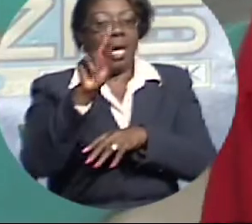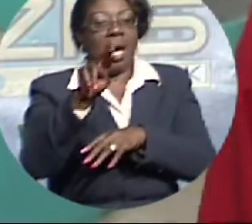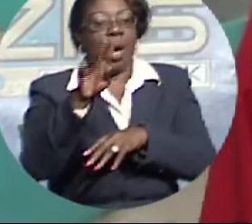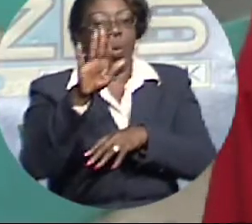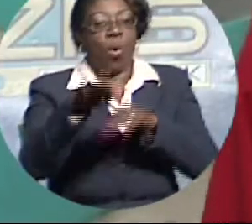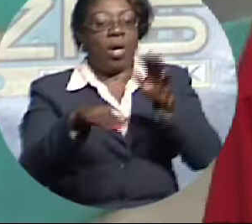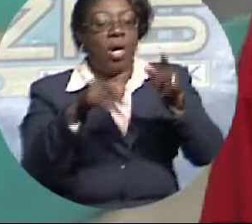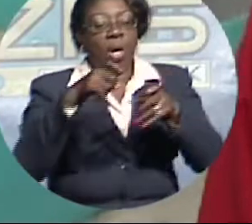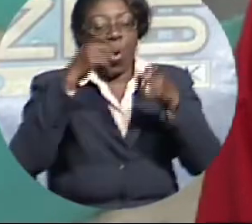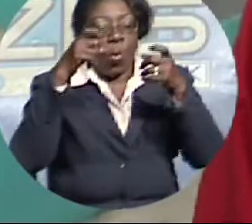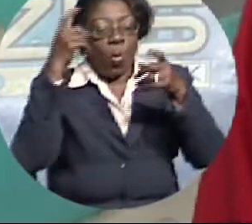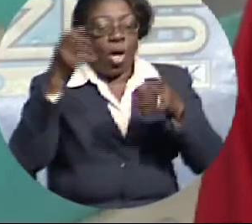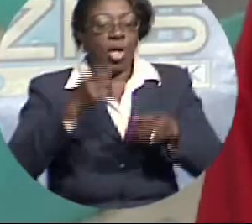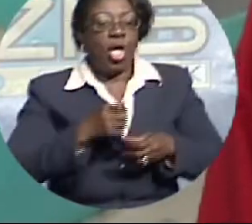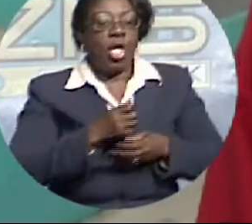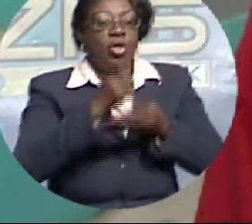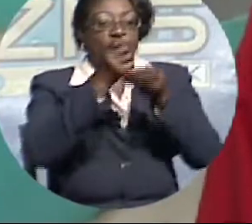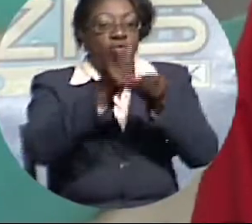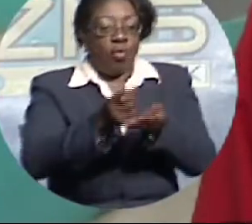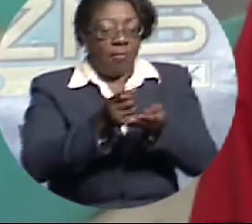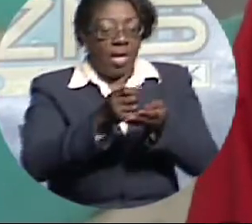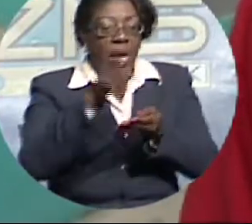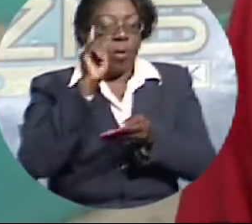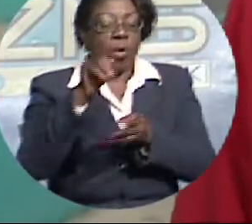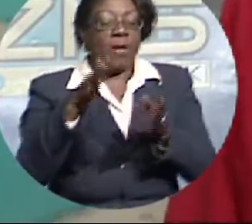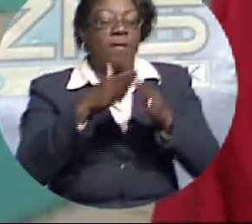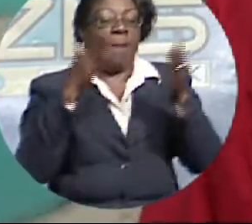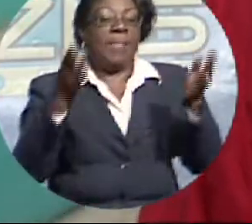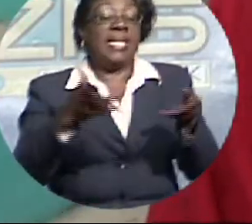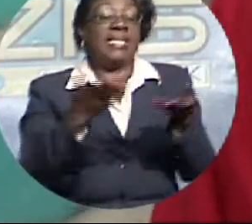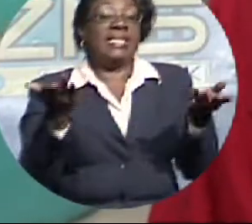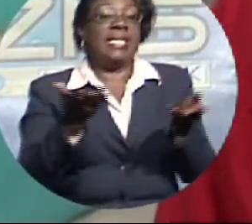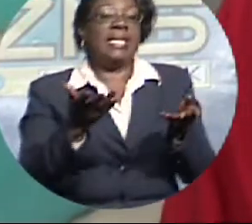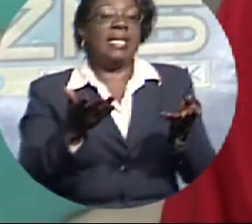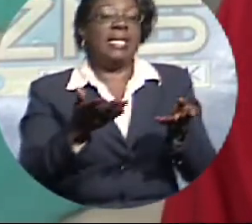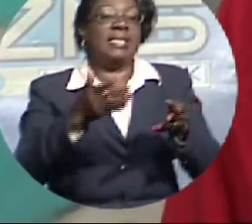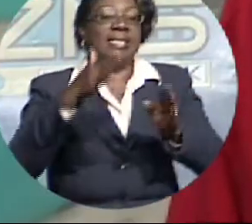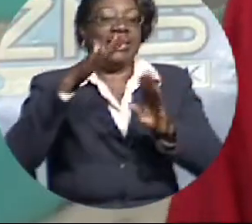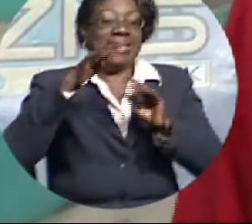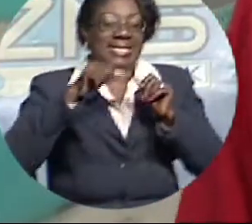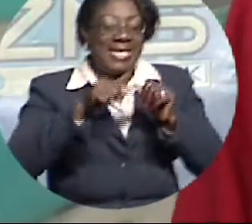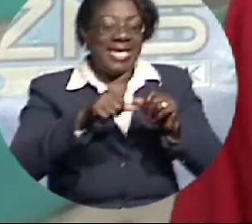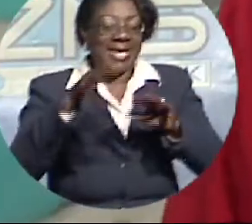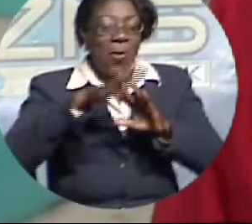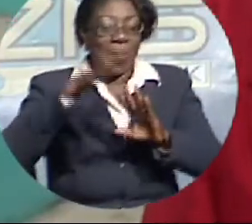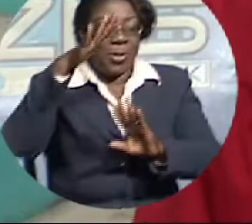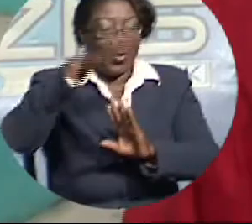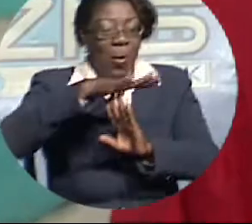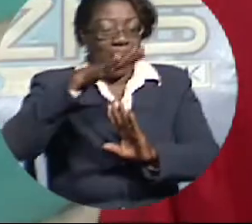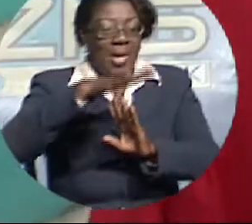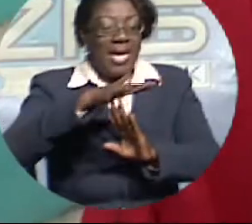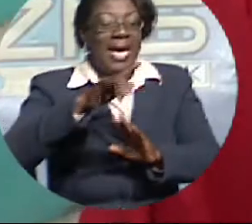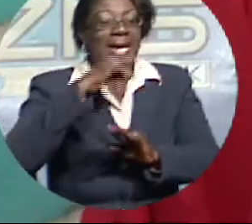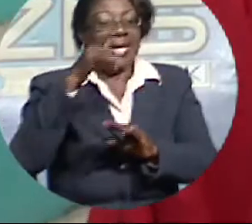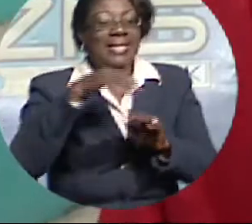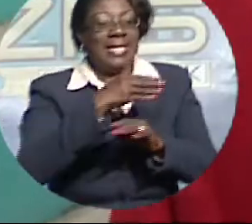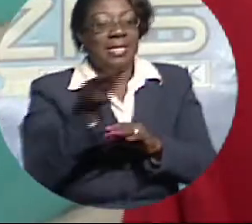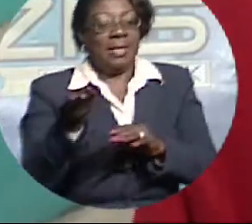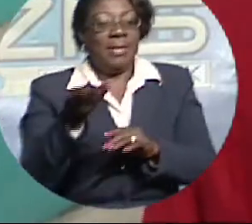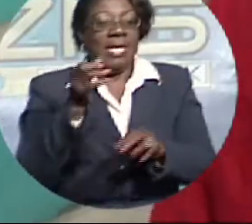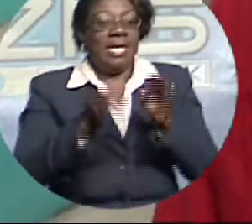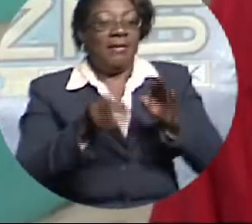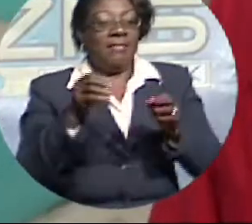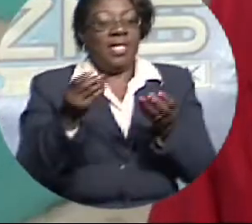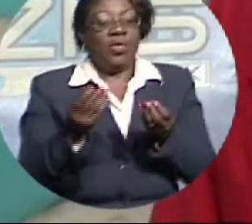and one of the biggest things in being a champion is staying on top. So I could tell them if they do get on